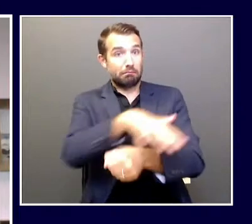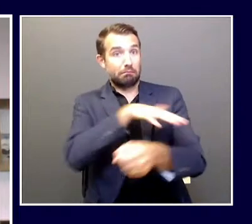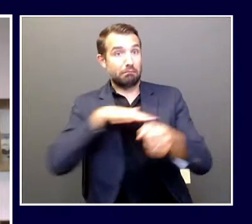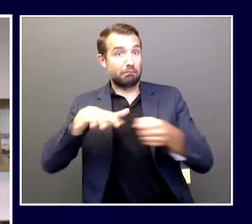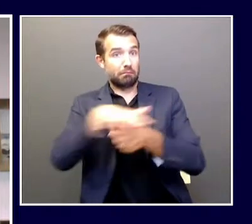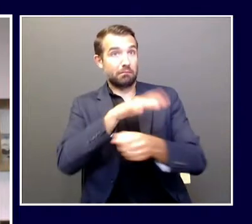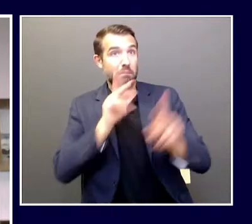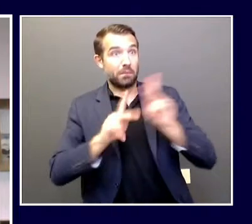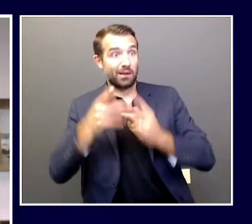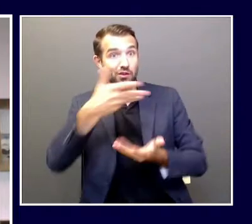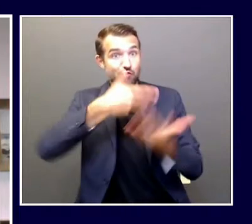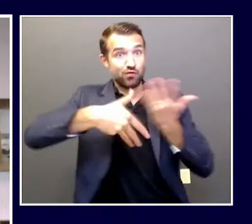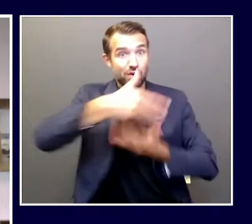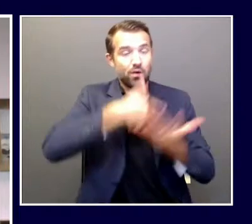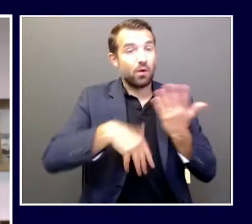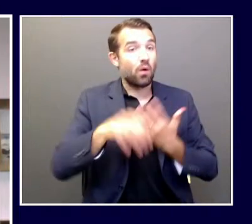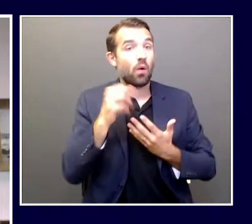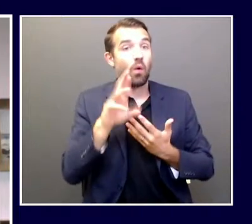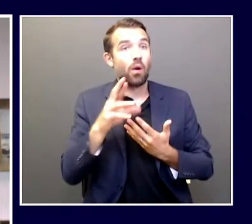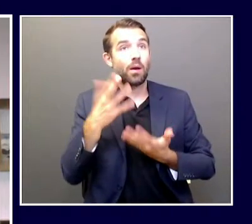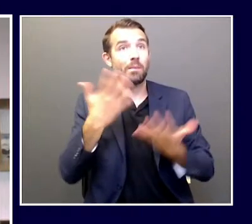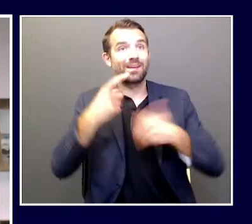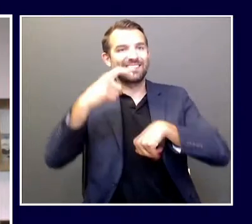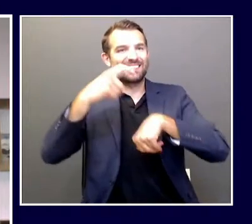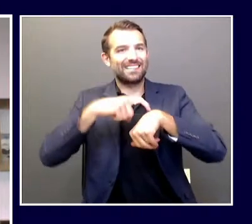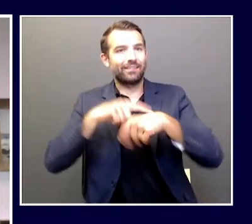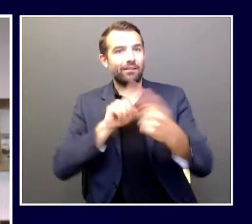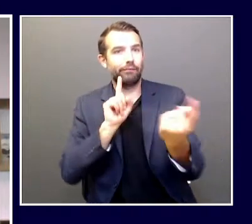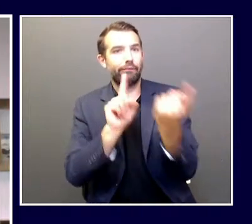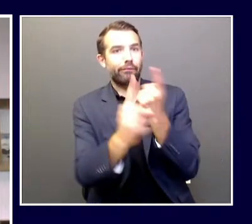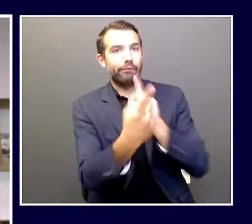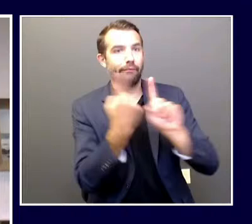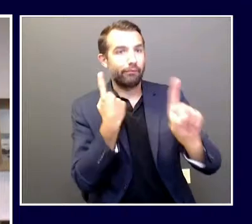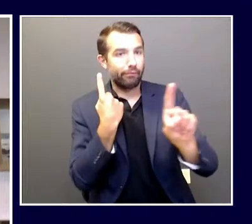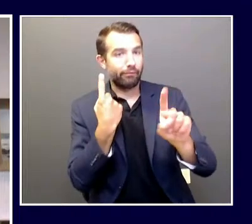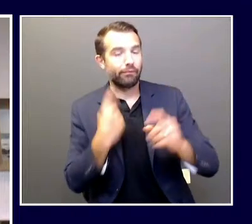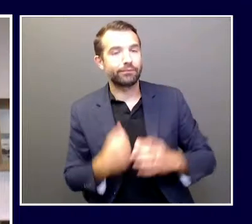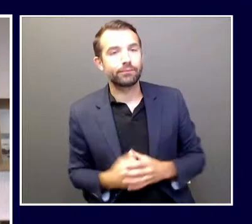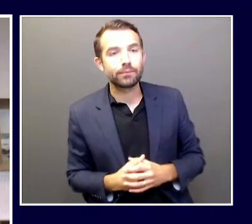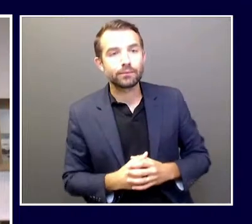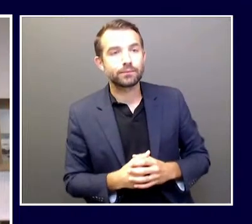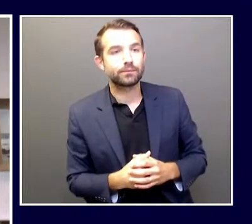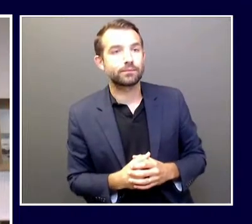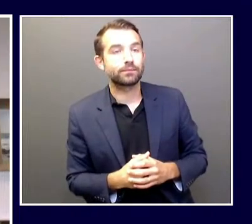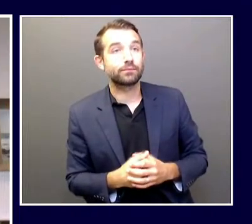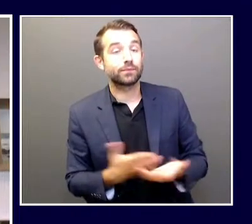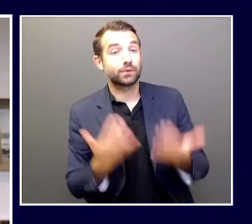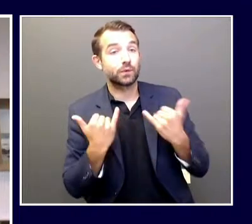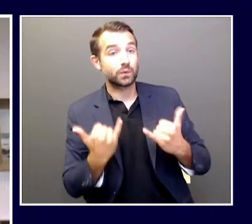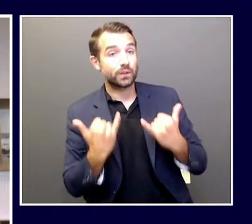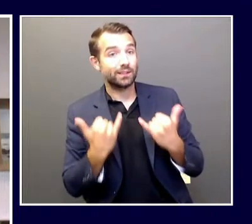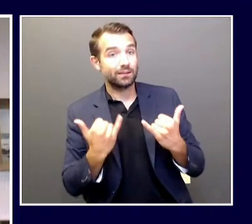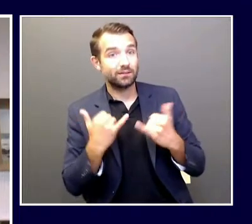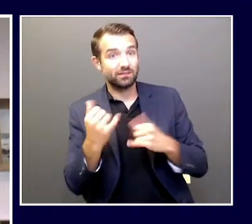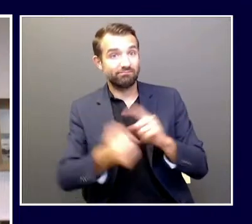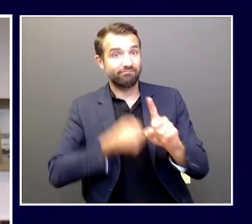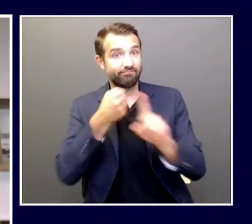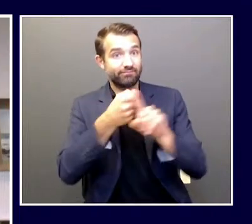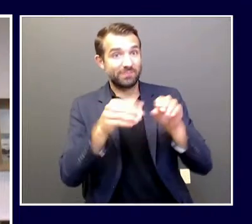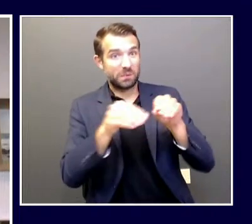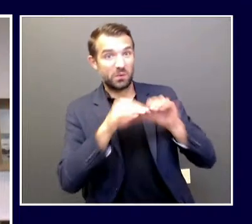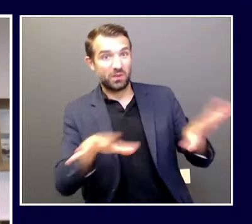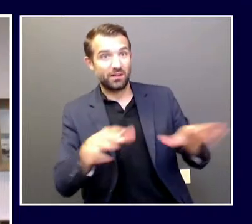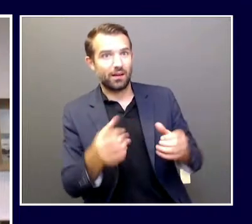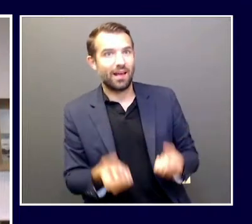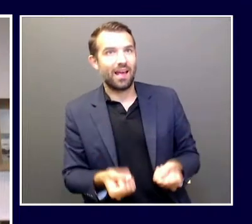connection with one another. Right now in Maine, there are 21 open COVID-19 outbreak